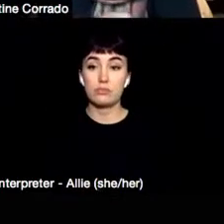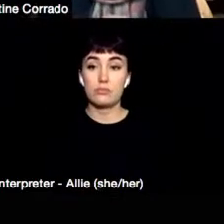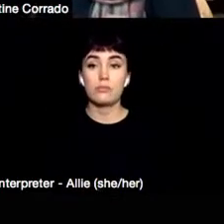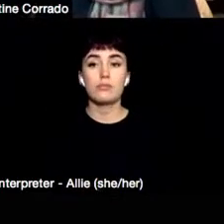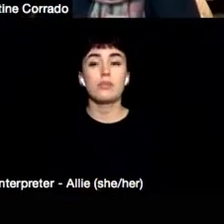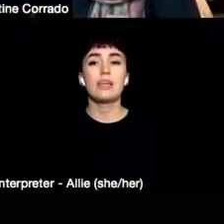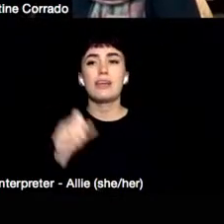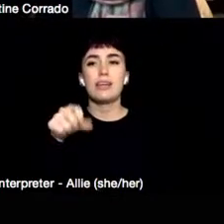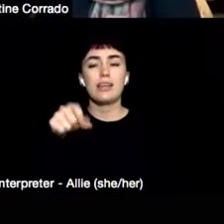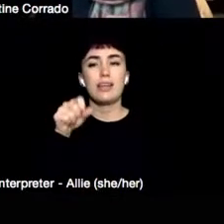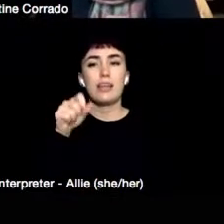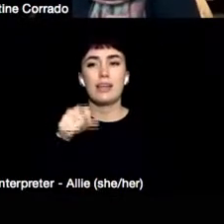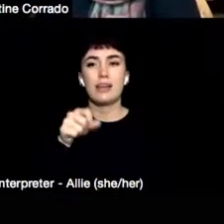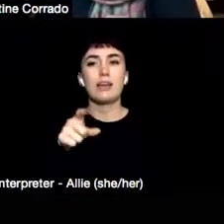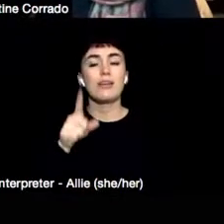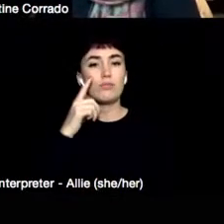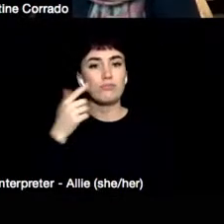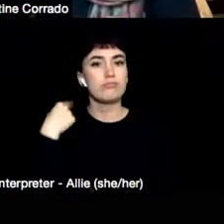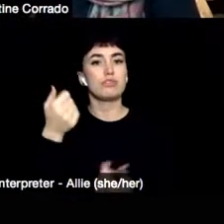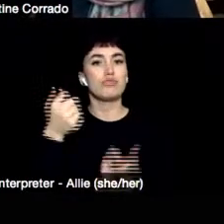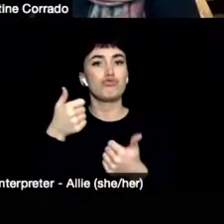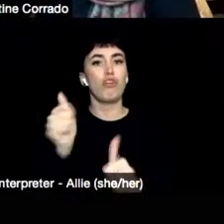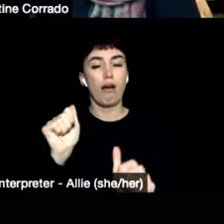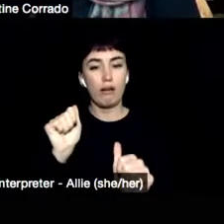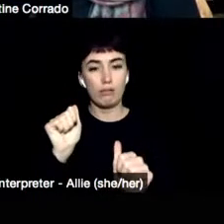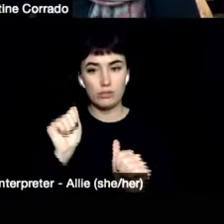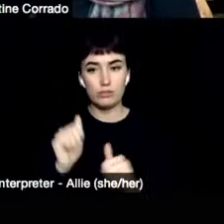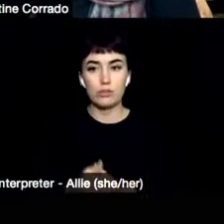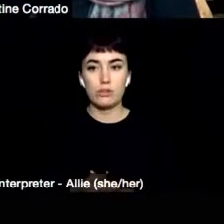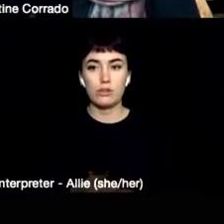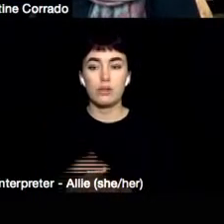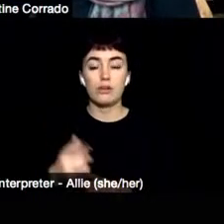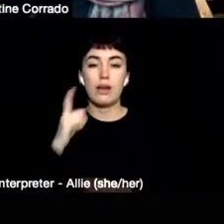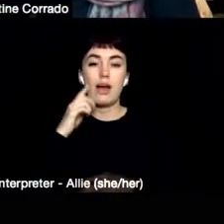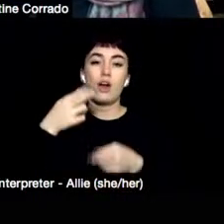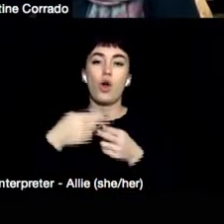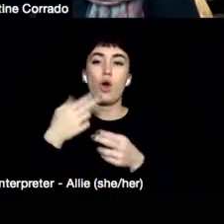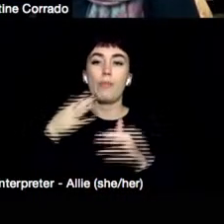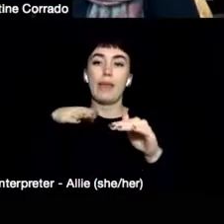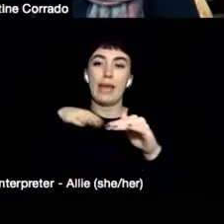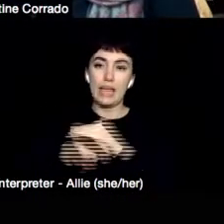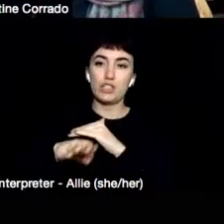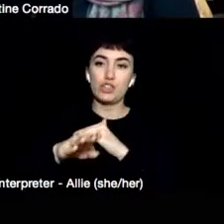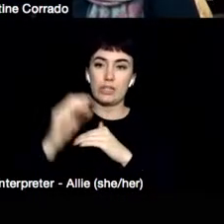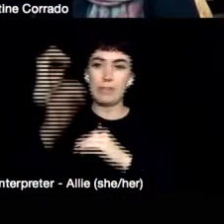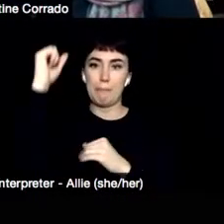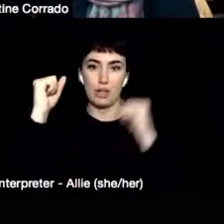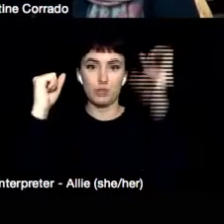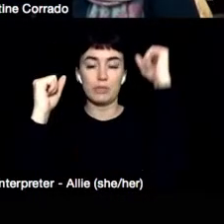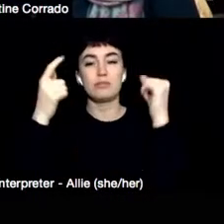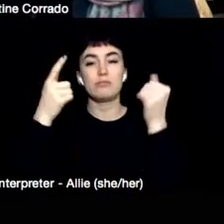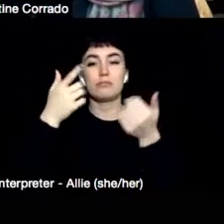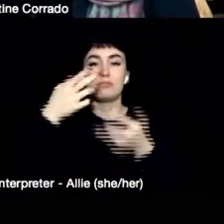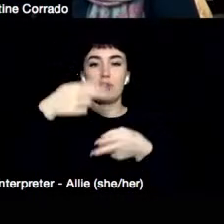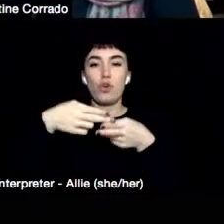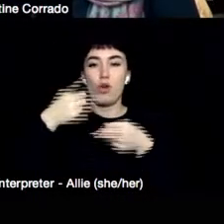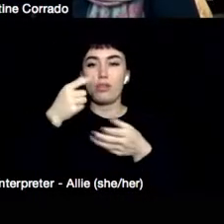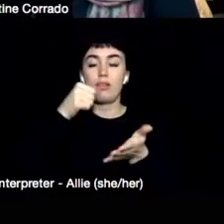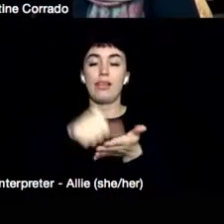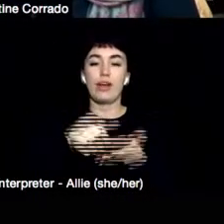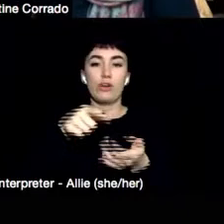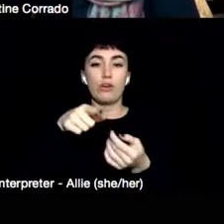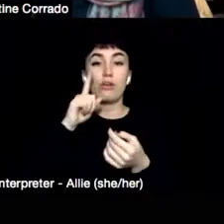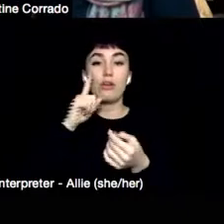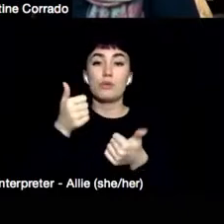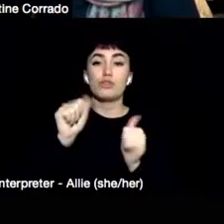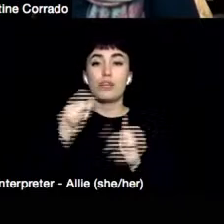Yeah, we've been trying to get the, I call them the entry monuments, the piers that they're referenced in the letter. I've been trying to get the